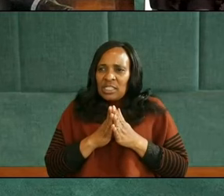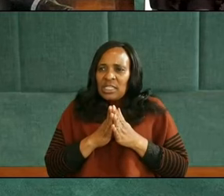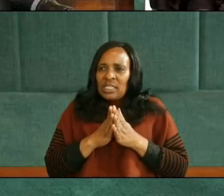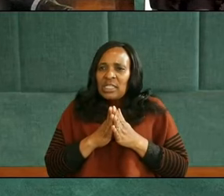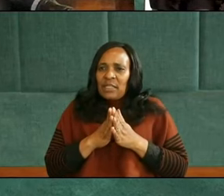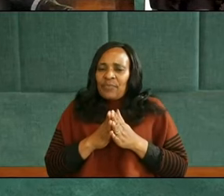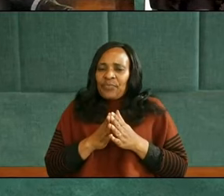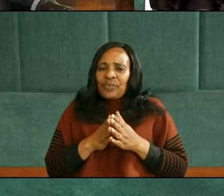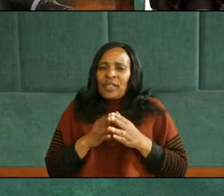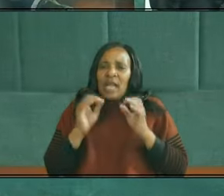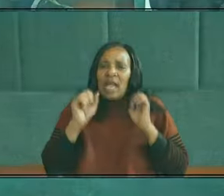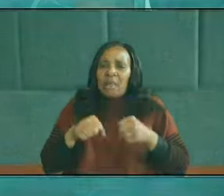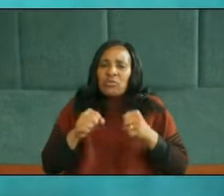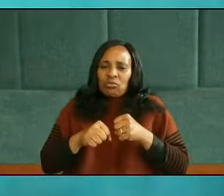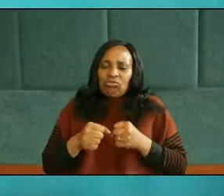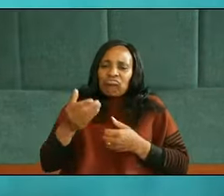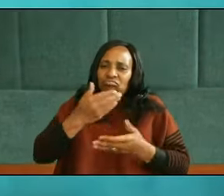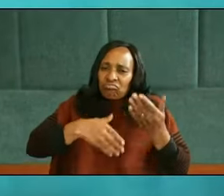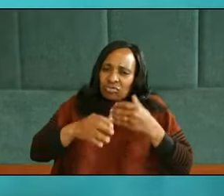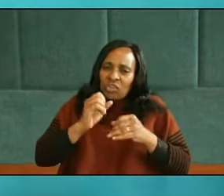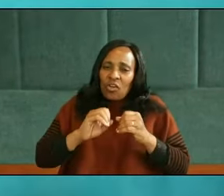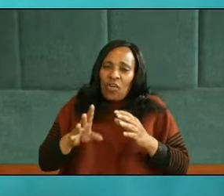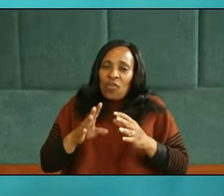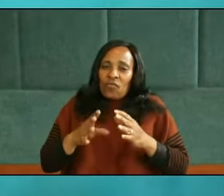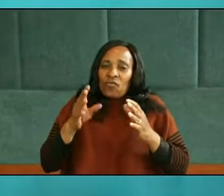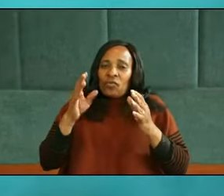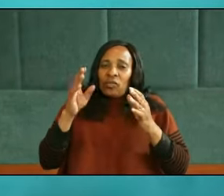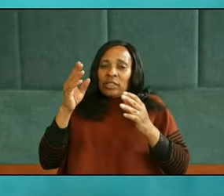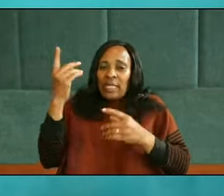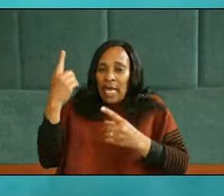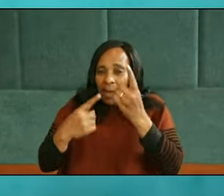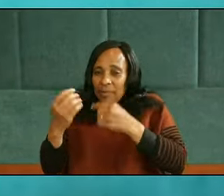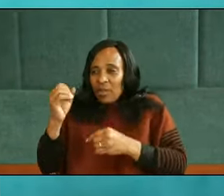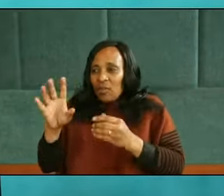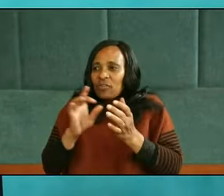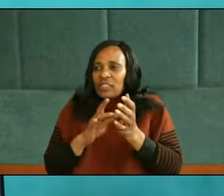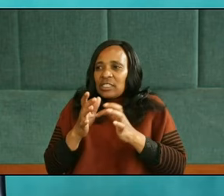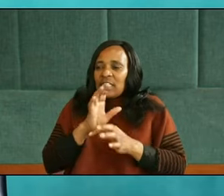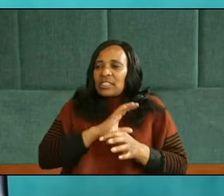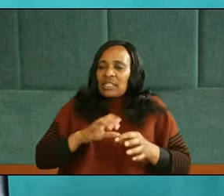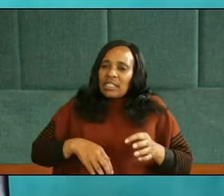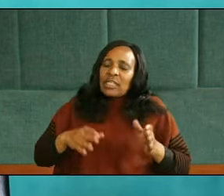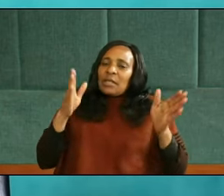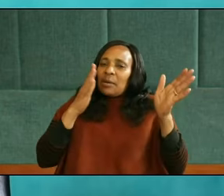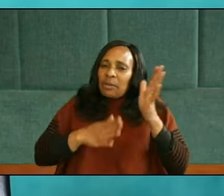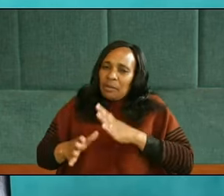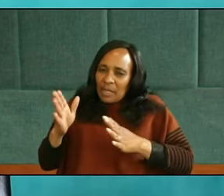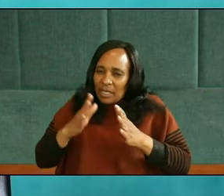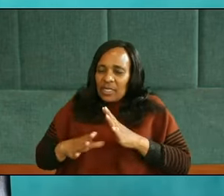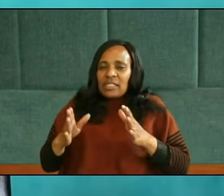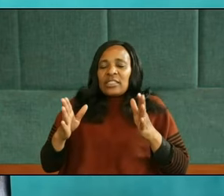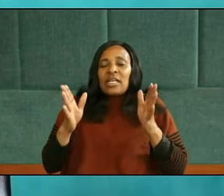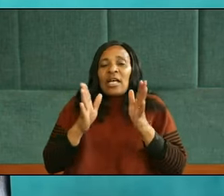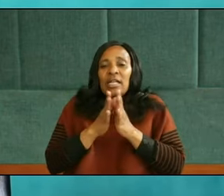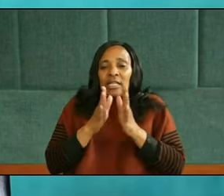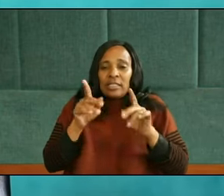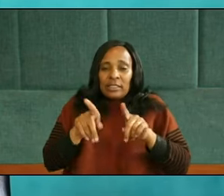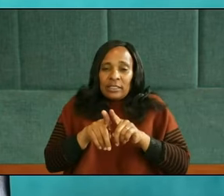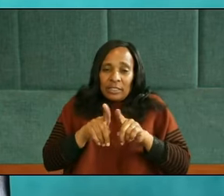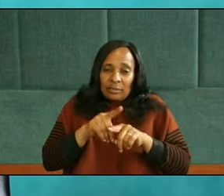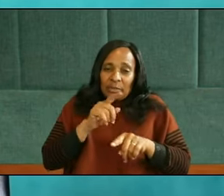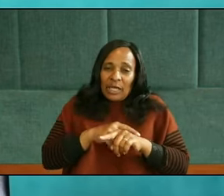David intersected with the coming of Christ, the chosen people, their unpreparedness, and even